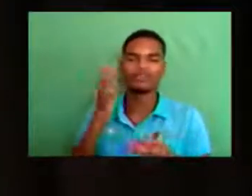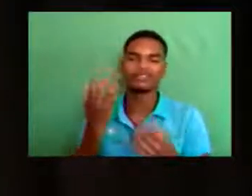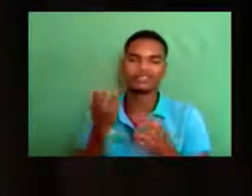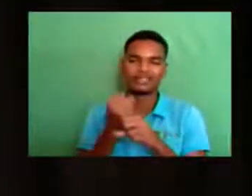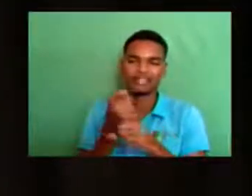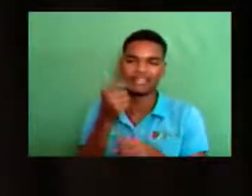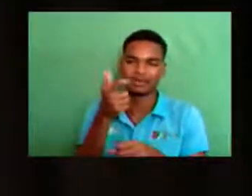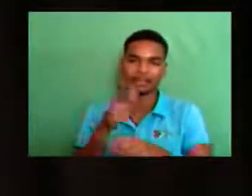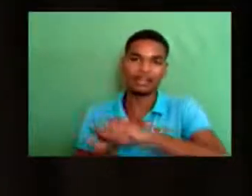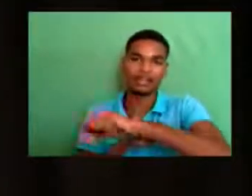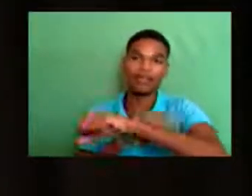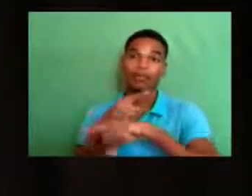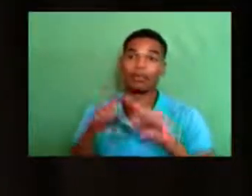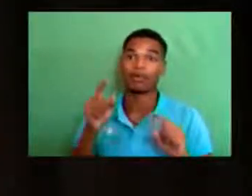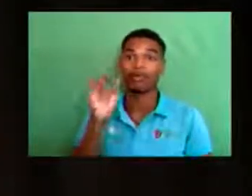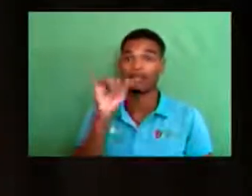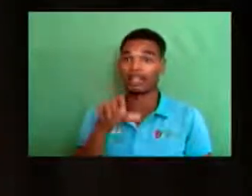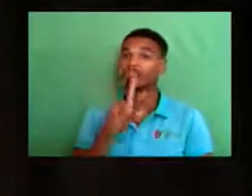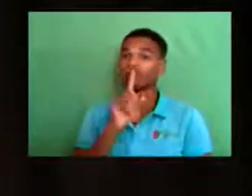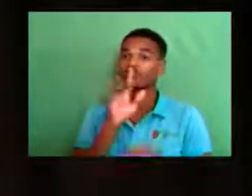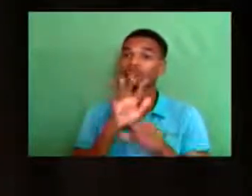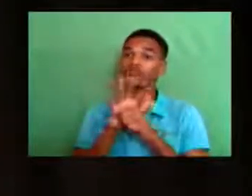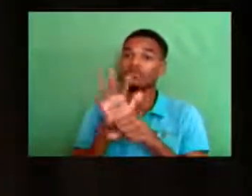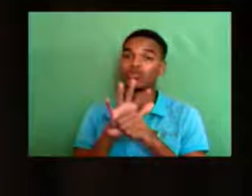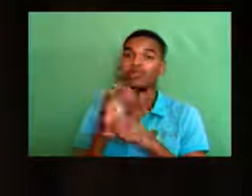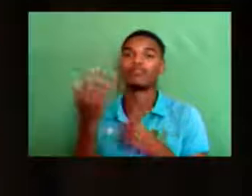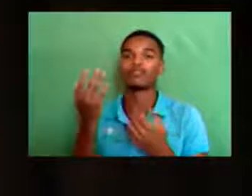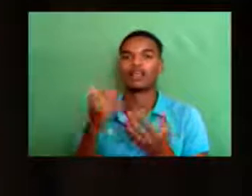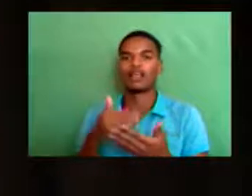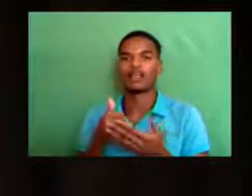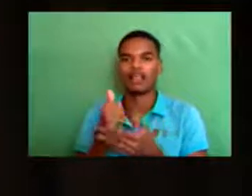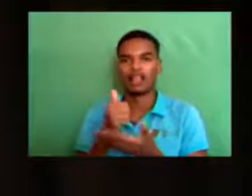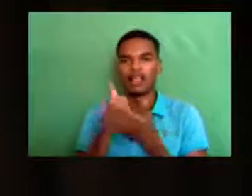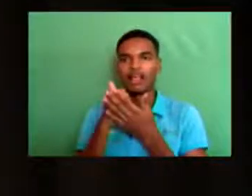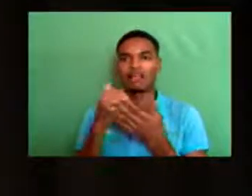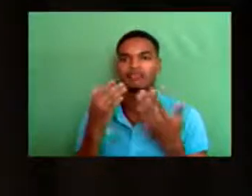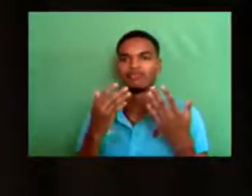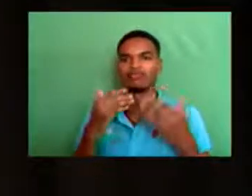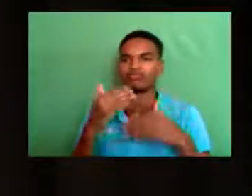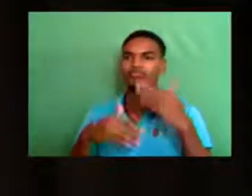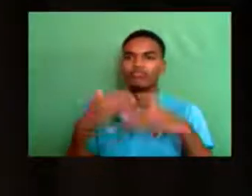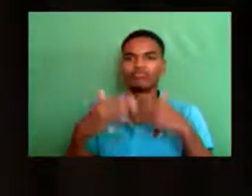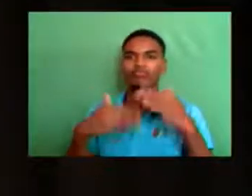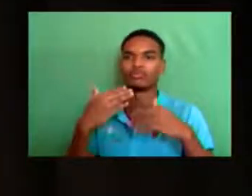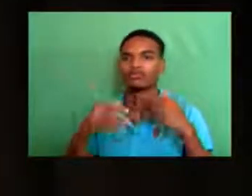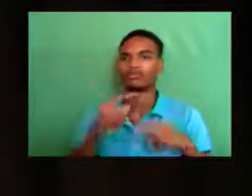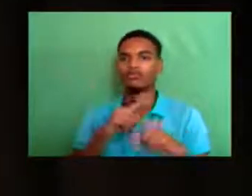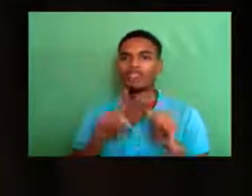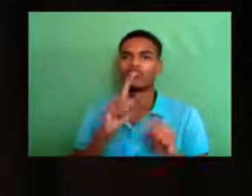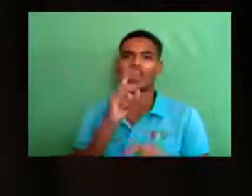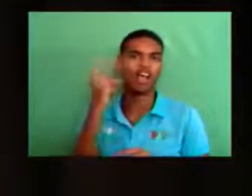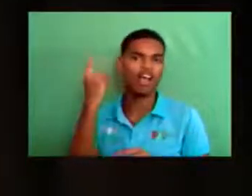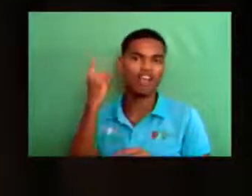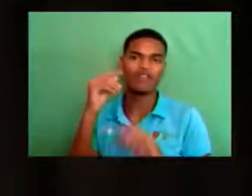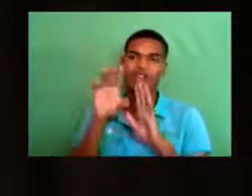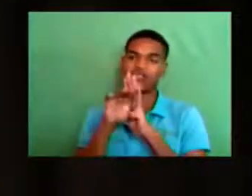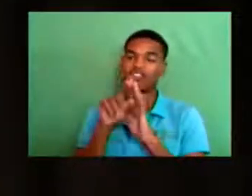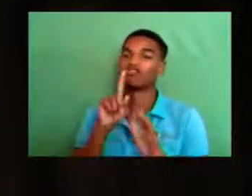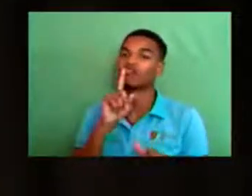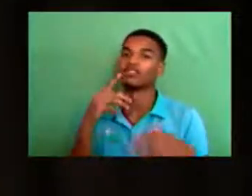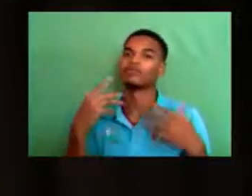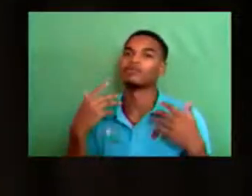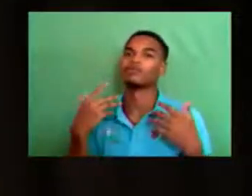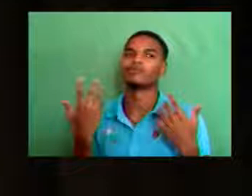course, that is enough to keep things moving. But audio and video have been very, very much